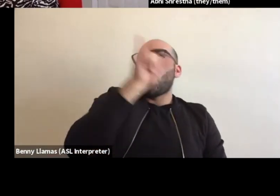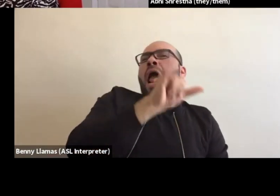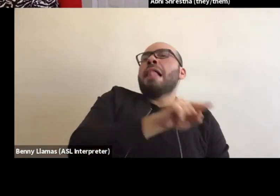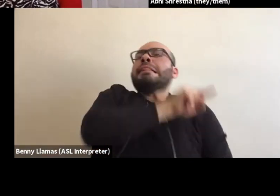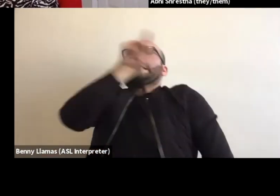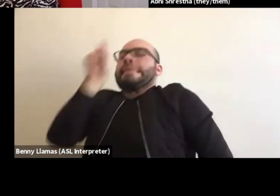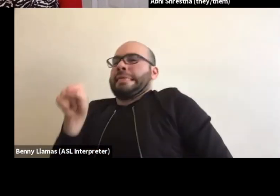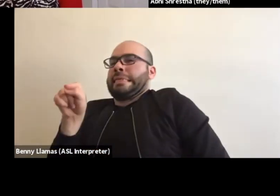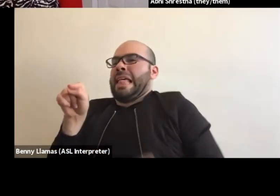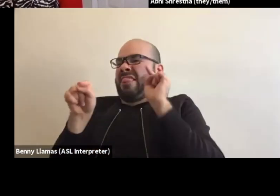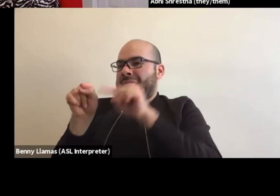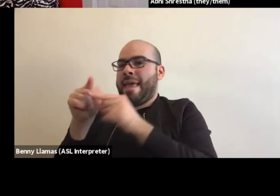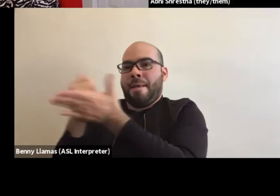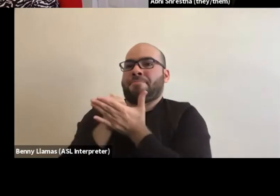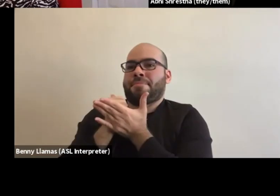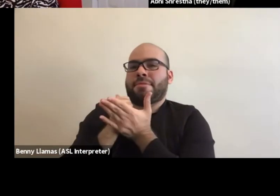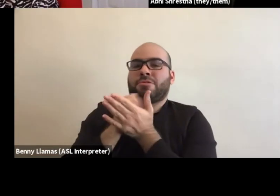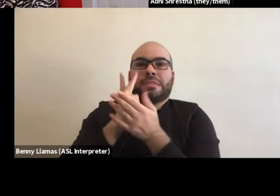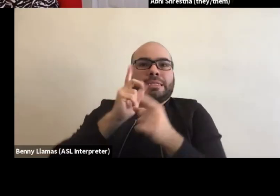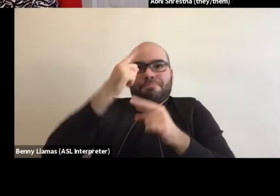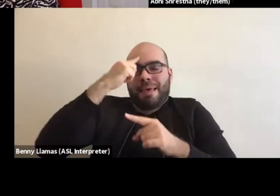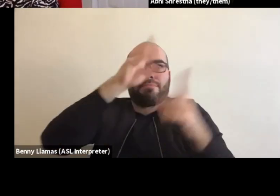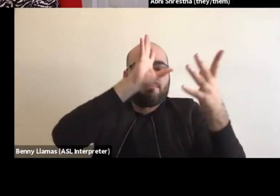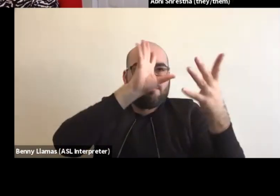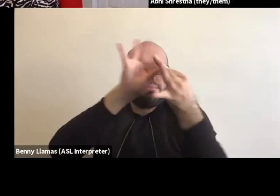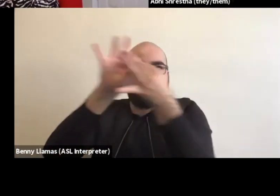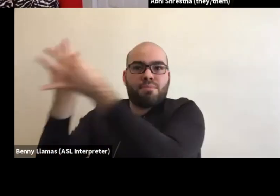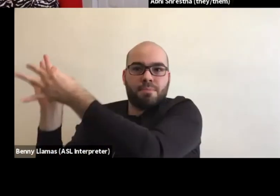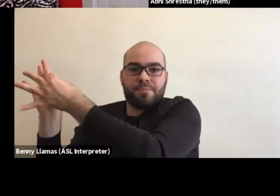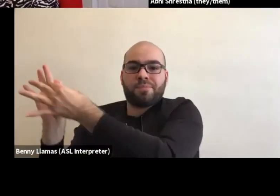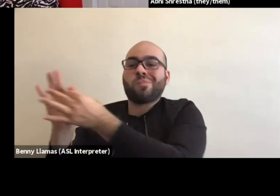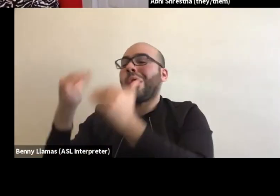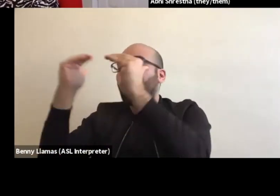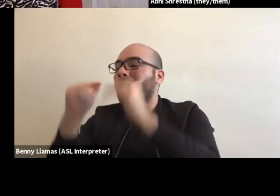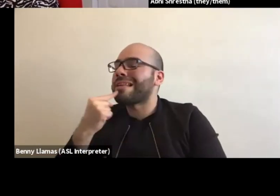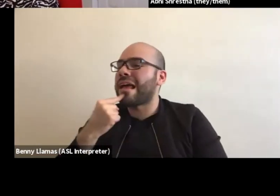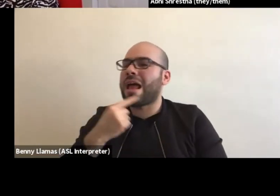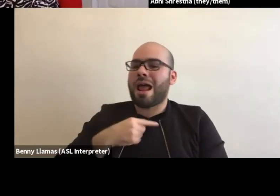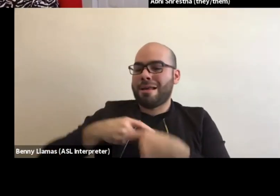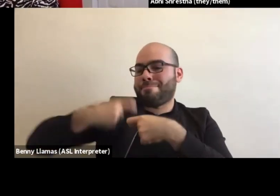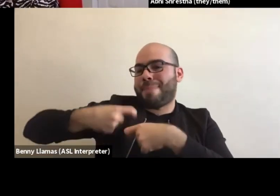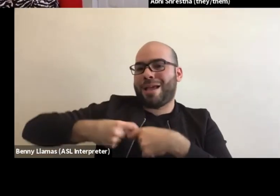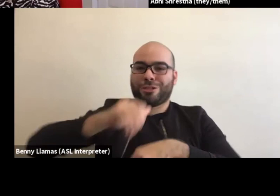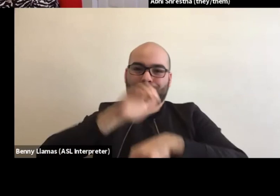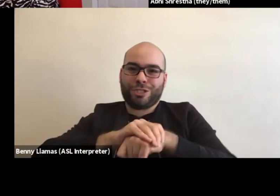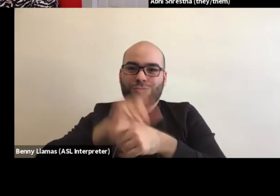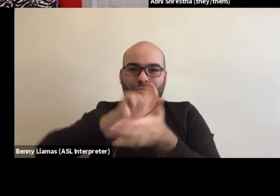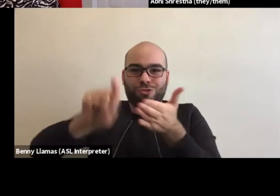that. Someone was saying, I kept mixing Spanish and English when writing. They're bilingual. And for